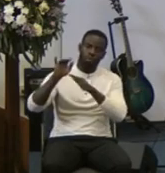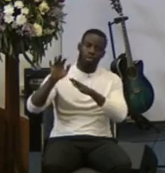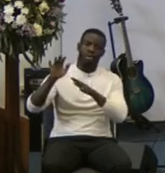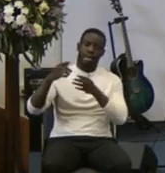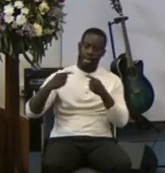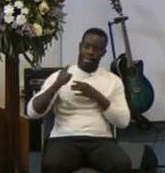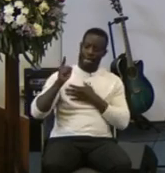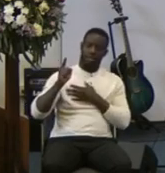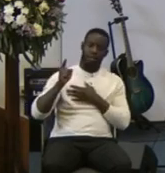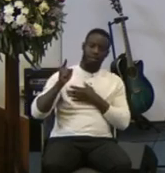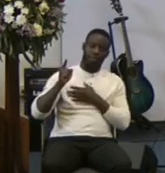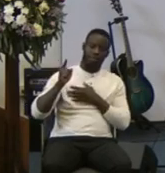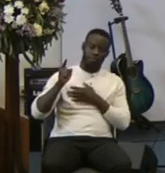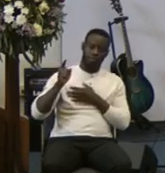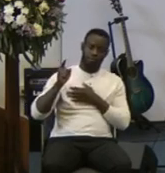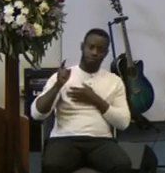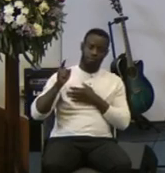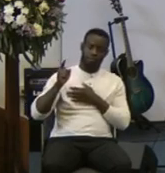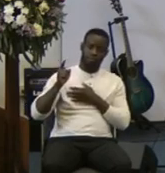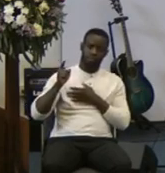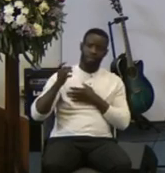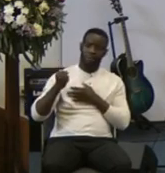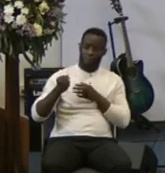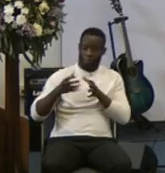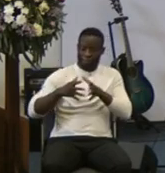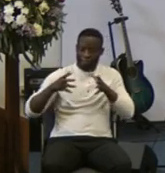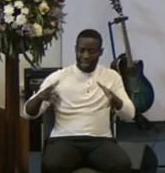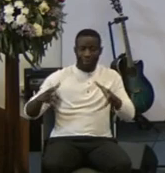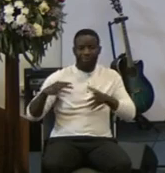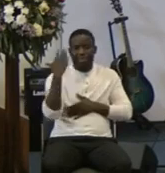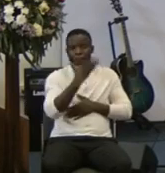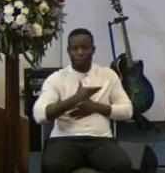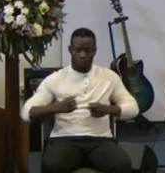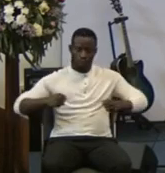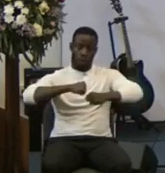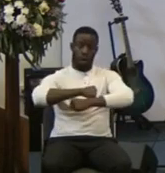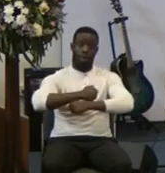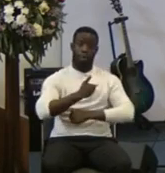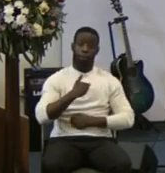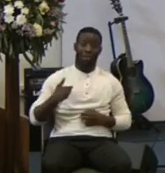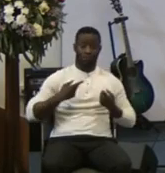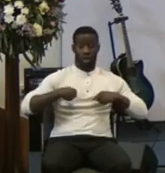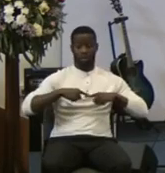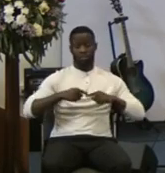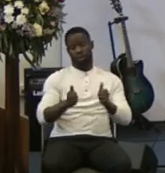and let that be a massive spiritual bear hug for us this morning.